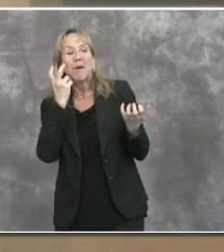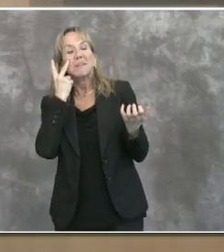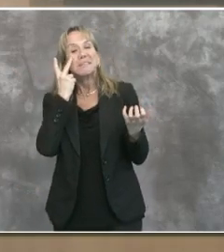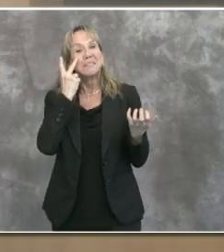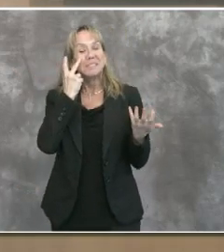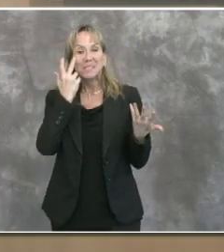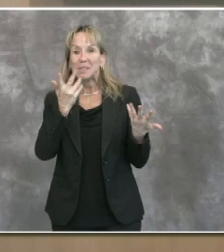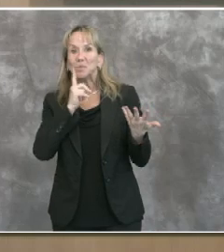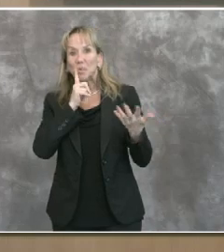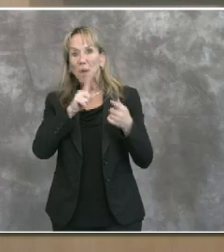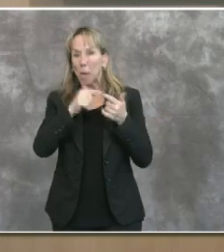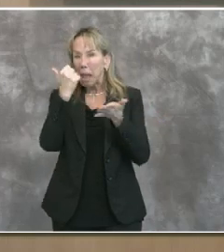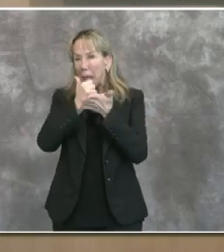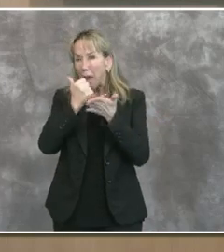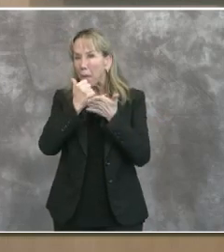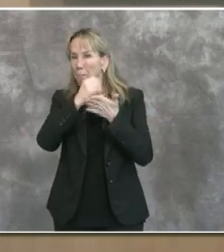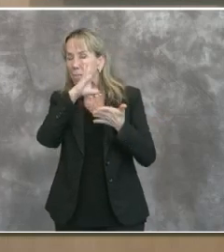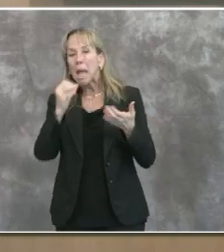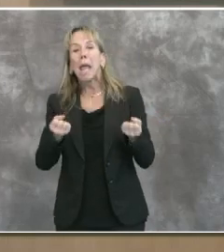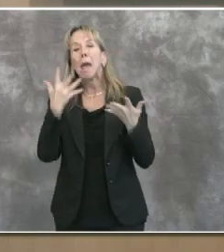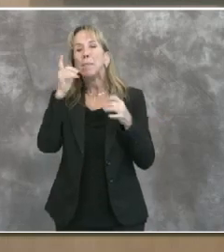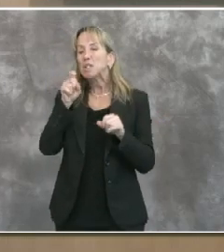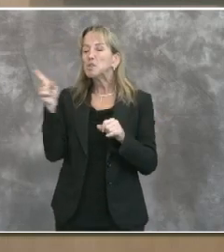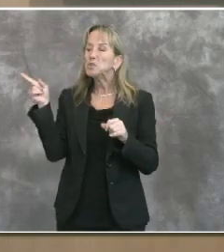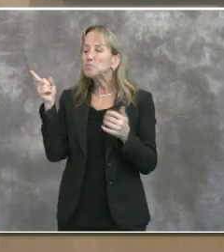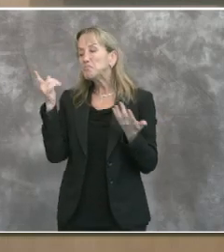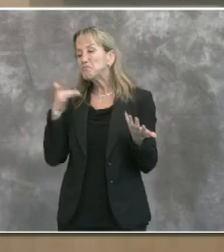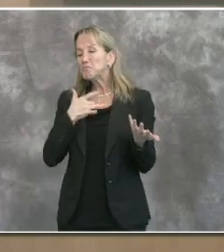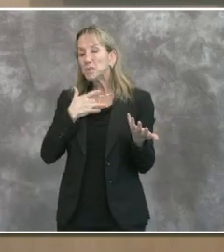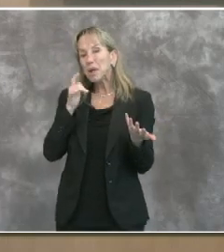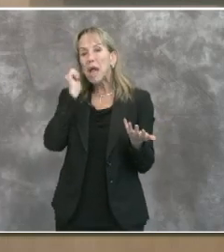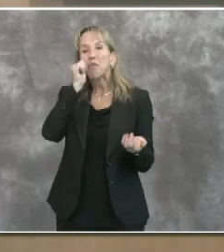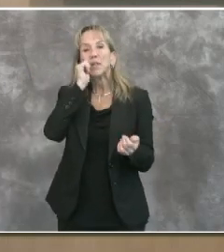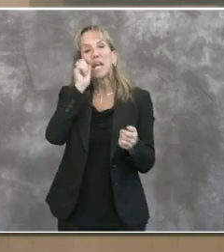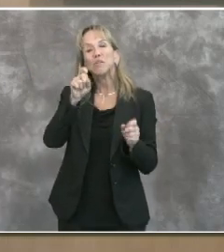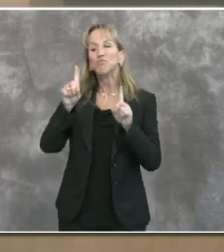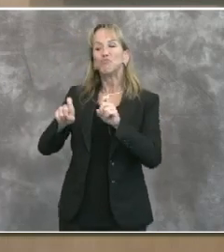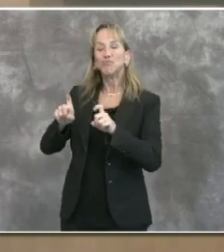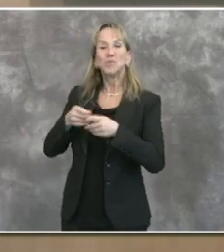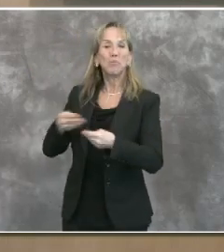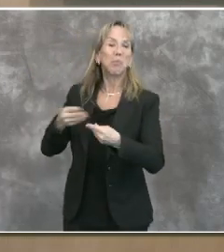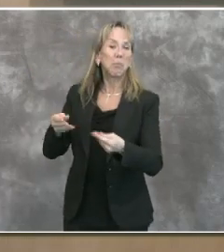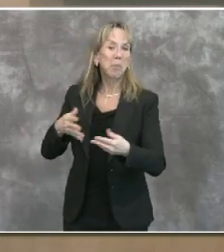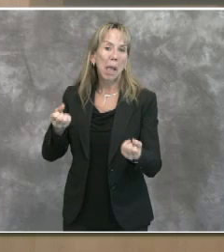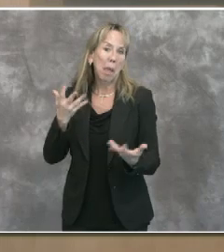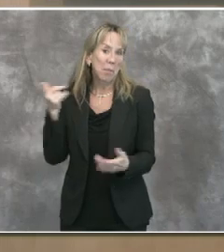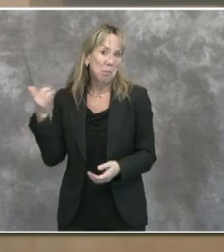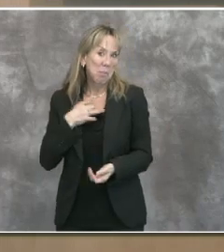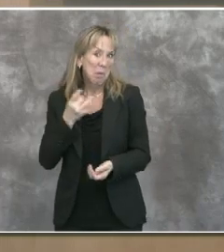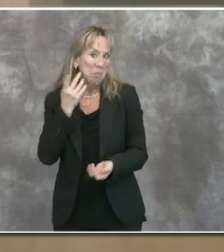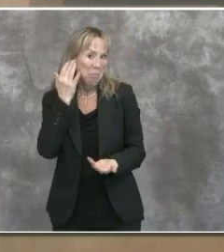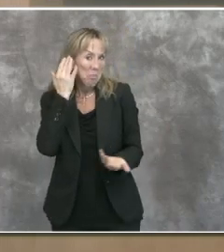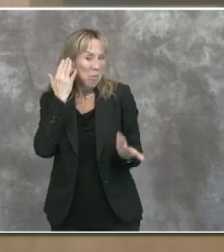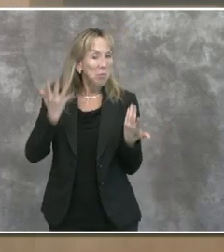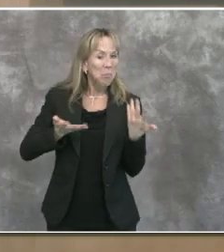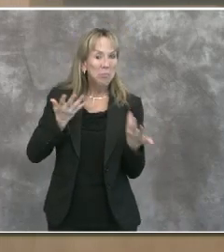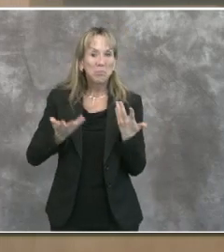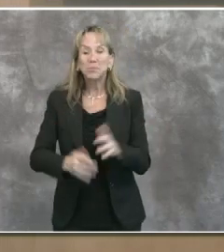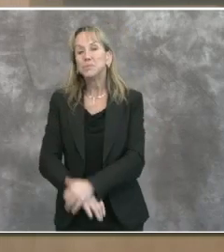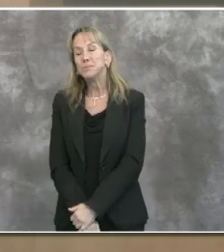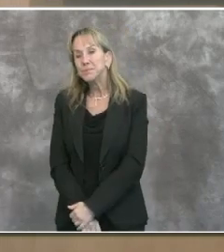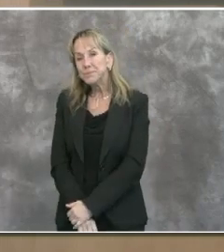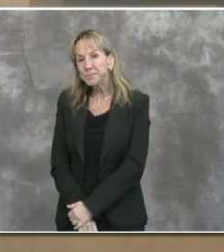help aggressively kind of bring us out of this social distancing situation? How many do you think we would need in this